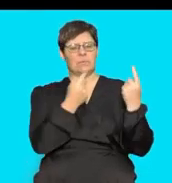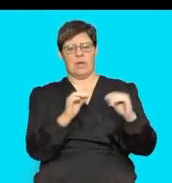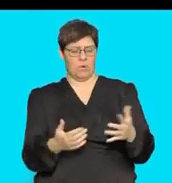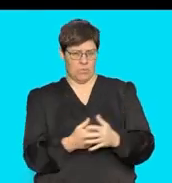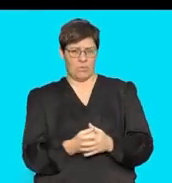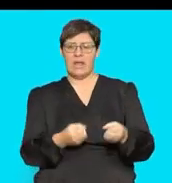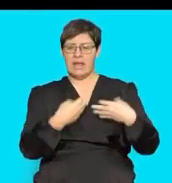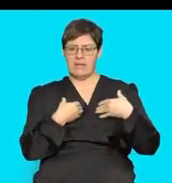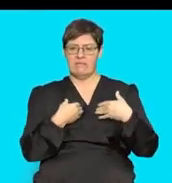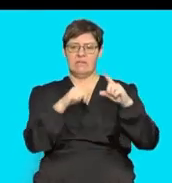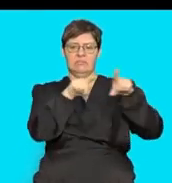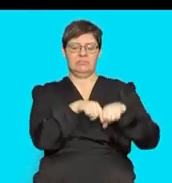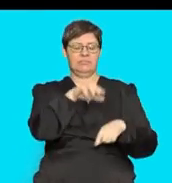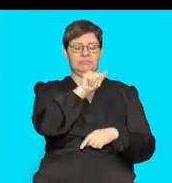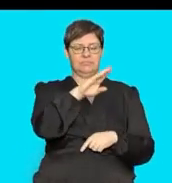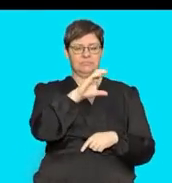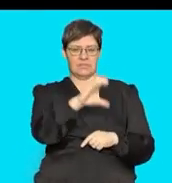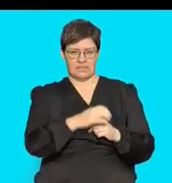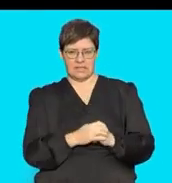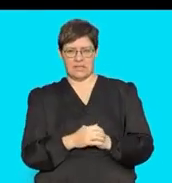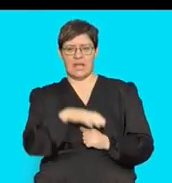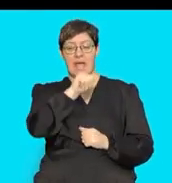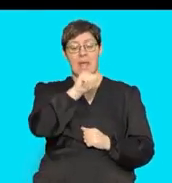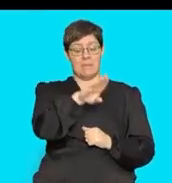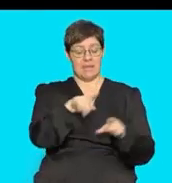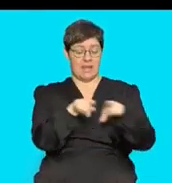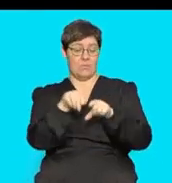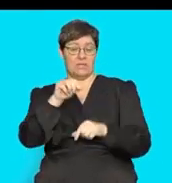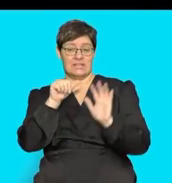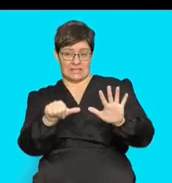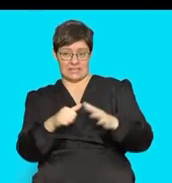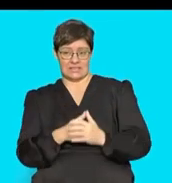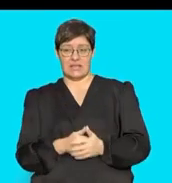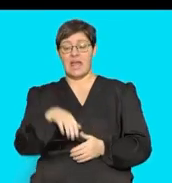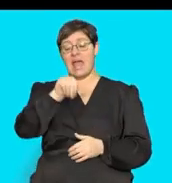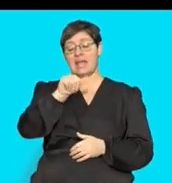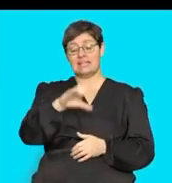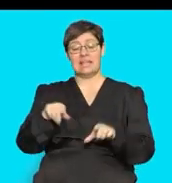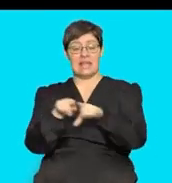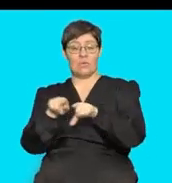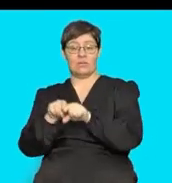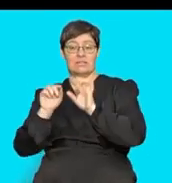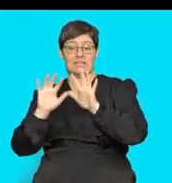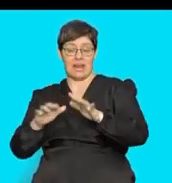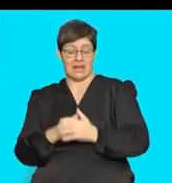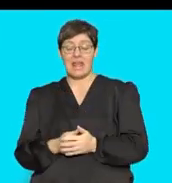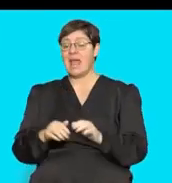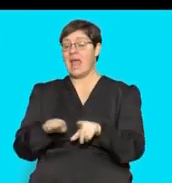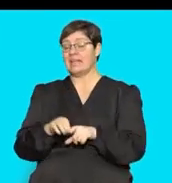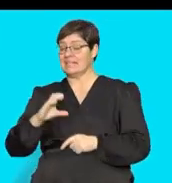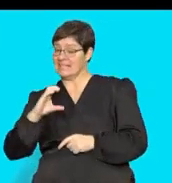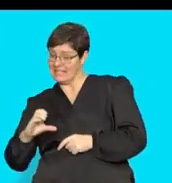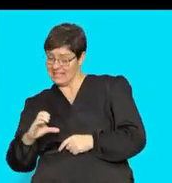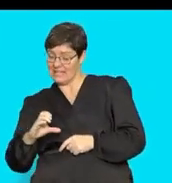Okay, if we're given triangle ABC, AB is equal to 6, AC is equal to 10, and angle C